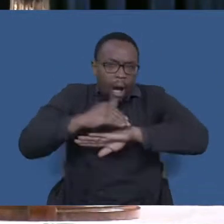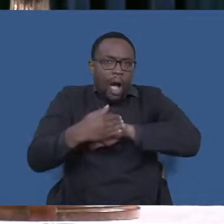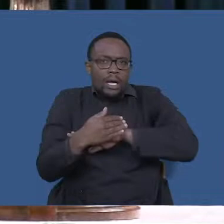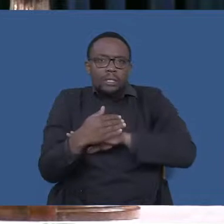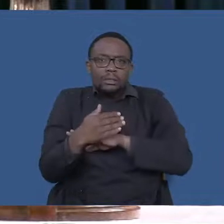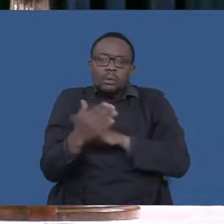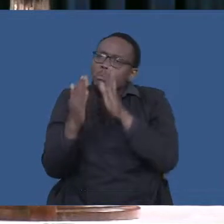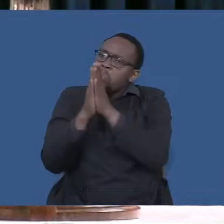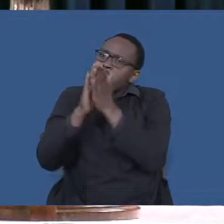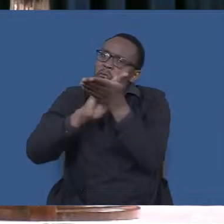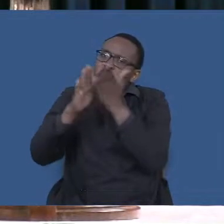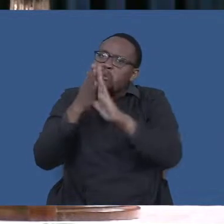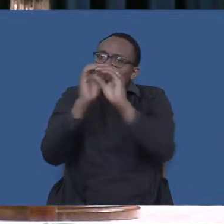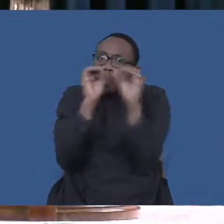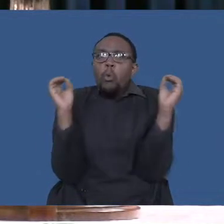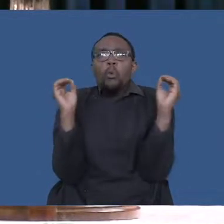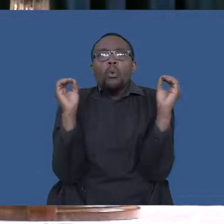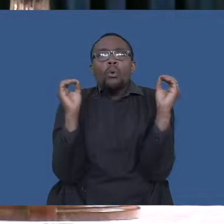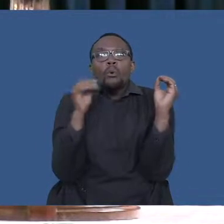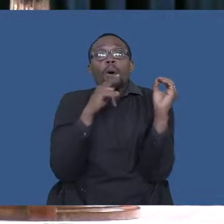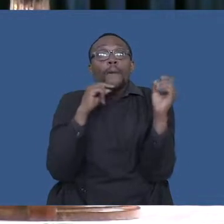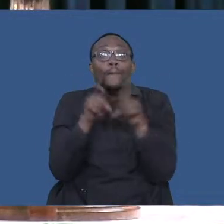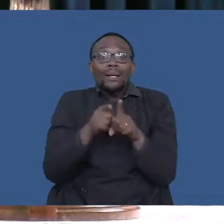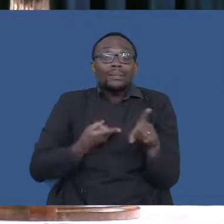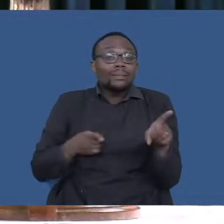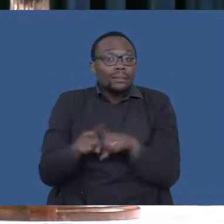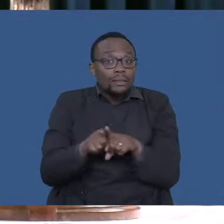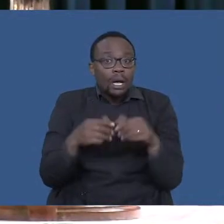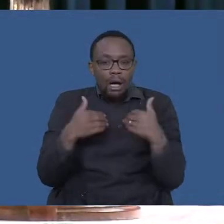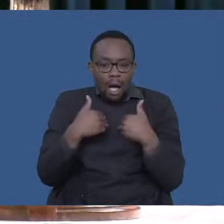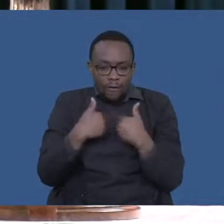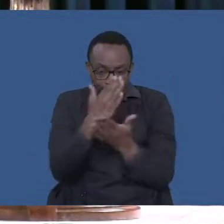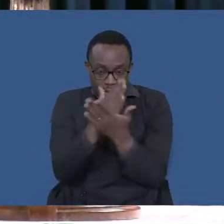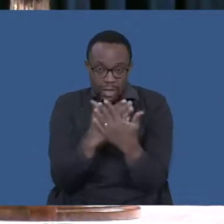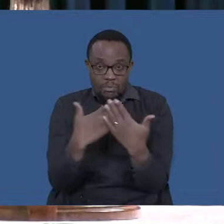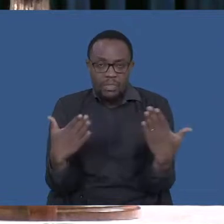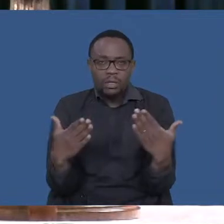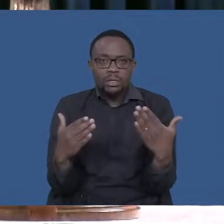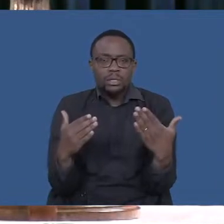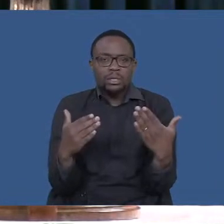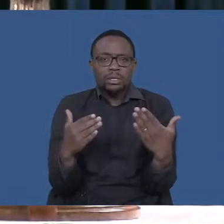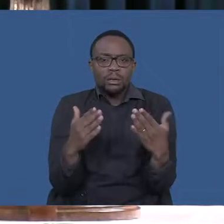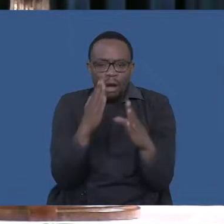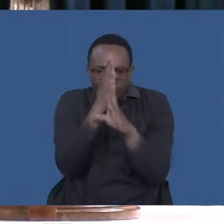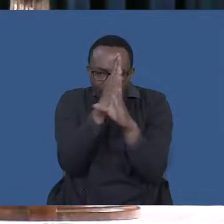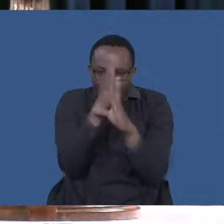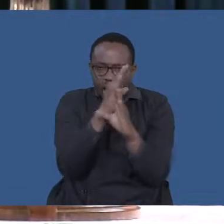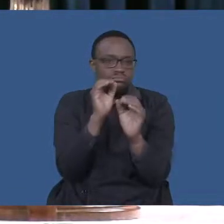repent. The fact is, brothers and sisters, that there are some things that we can't just